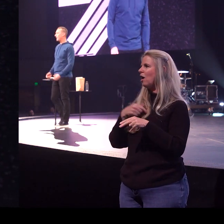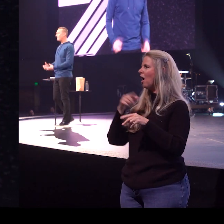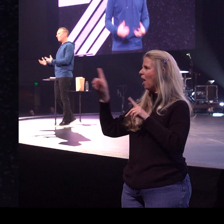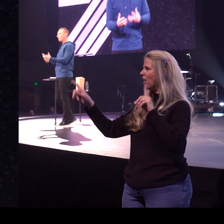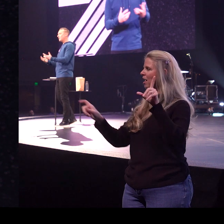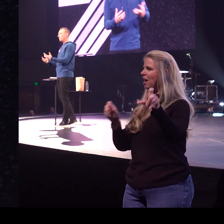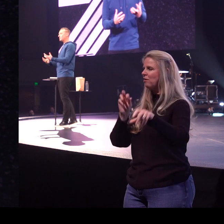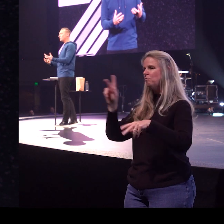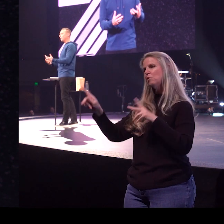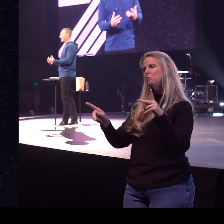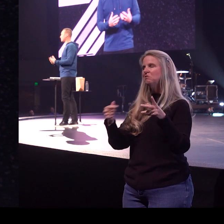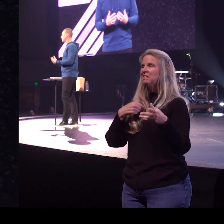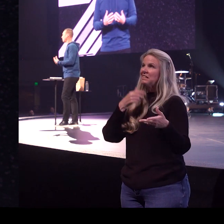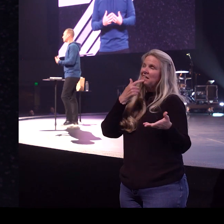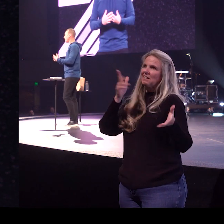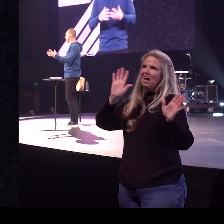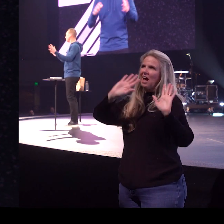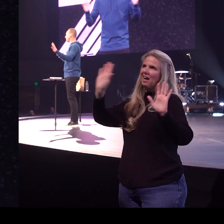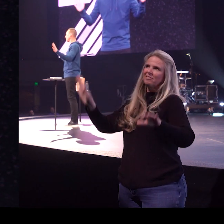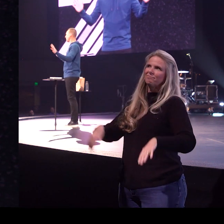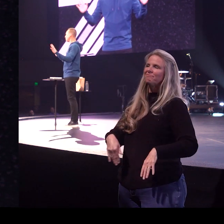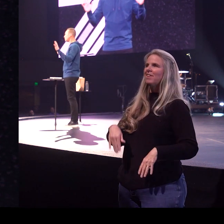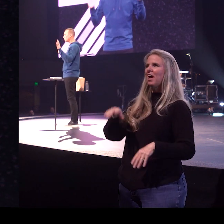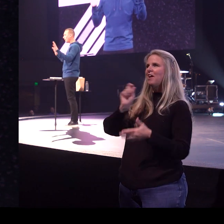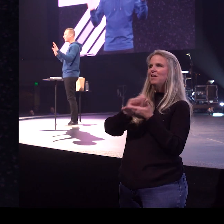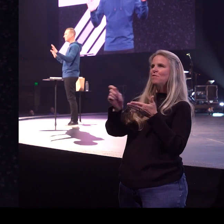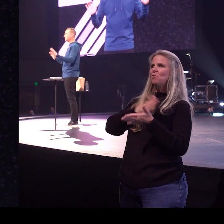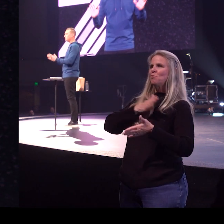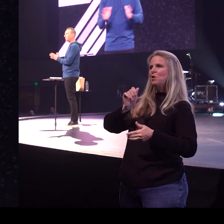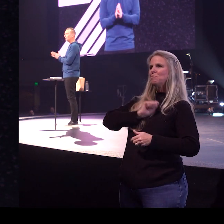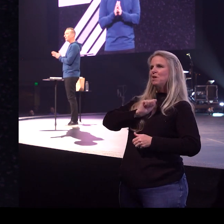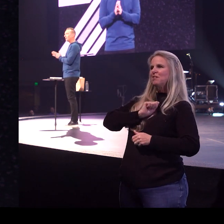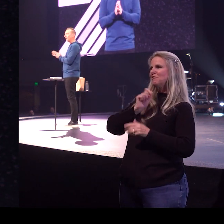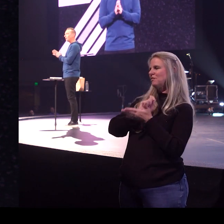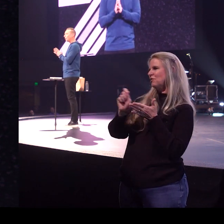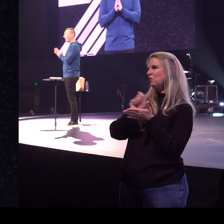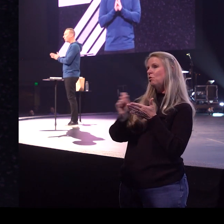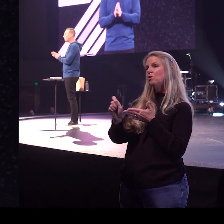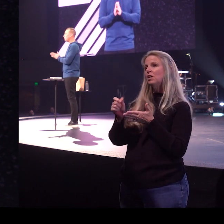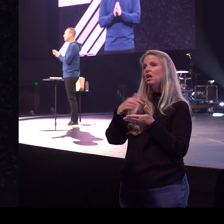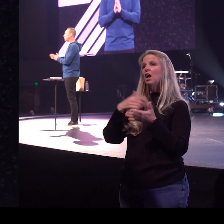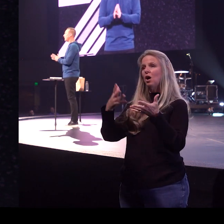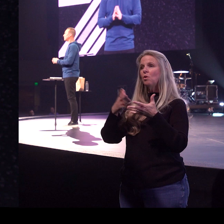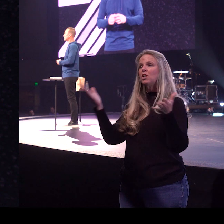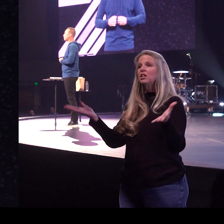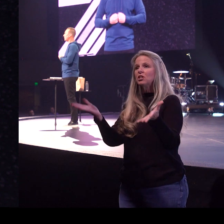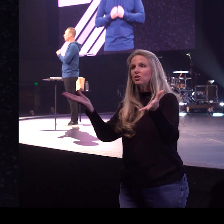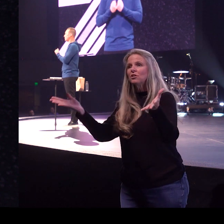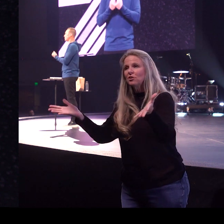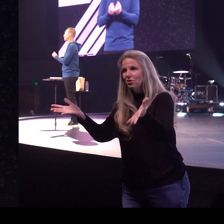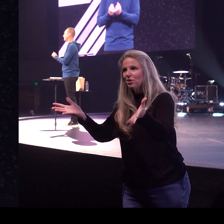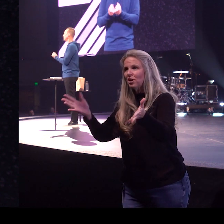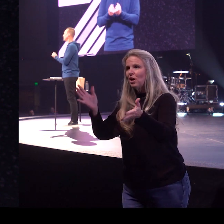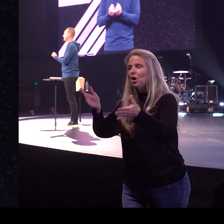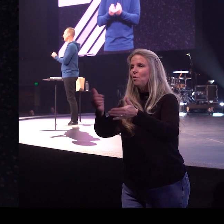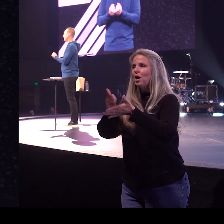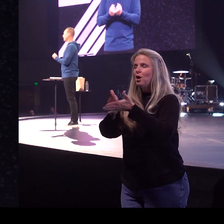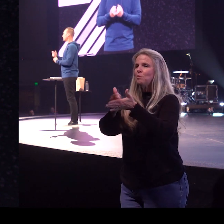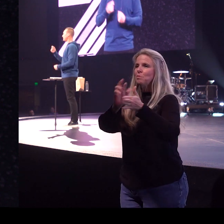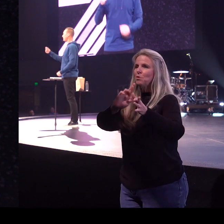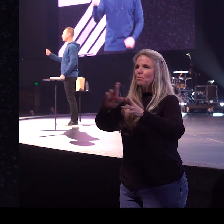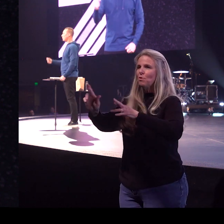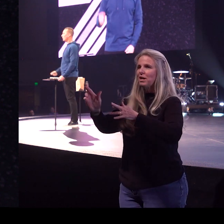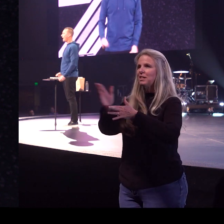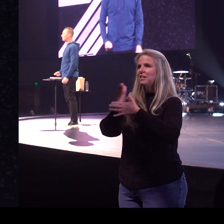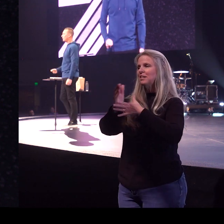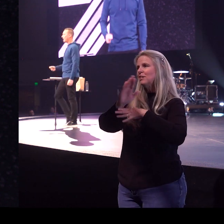and they'll say, I've never written down my story. And I just want to encourage everyone here today, you should write down your story. It will help you be prepared to share your story. In